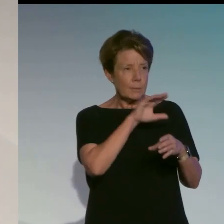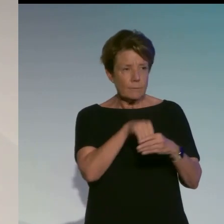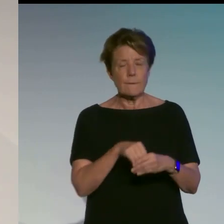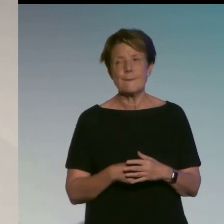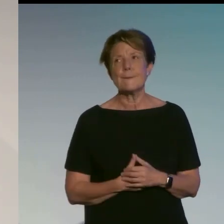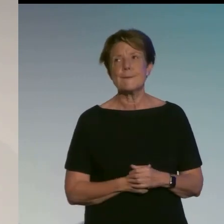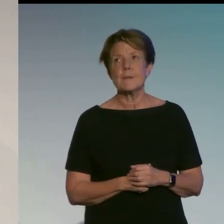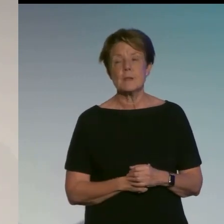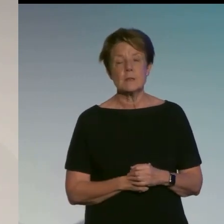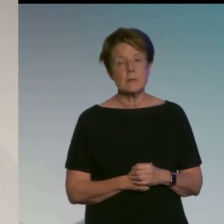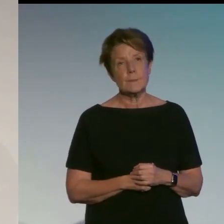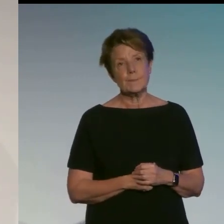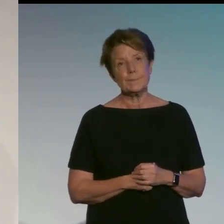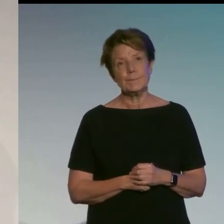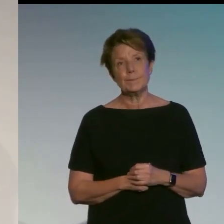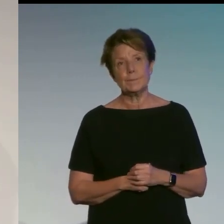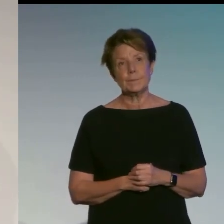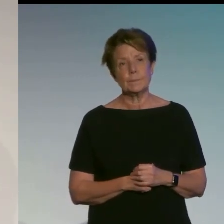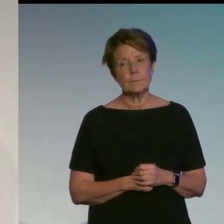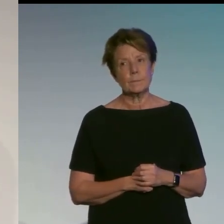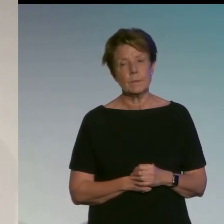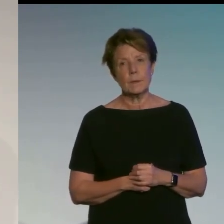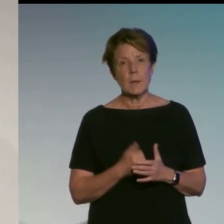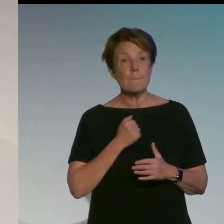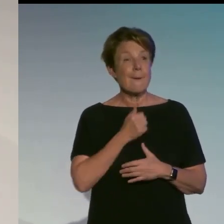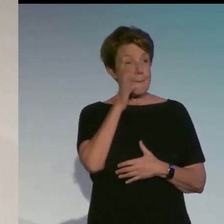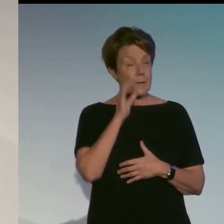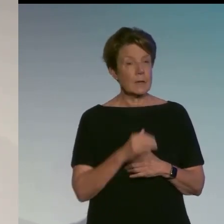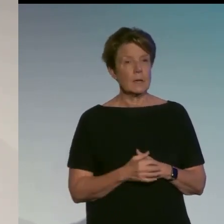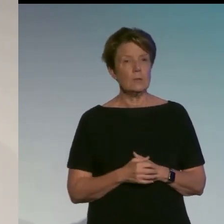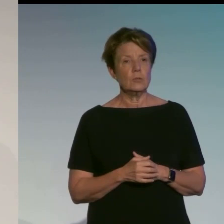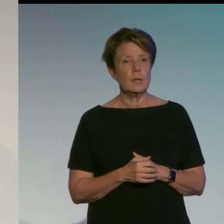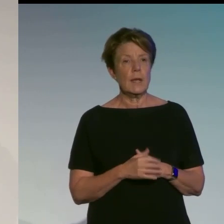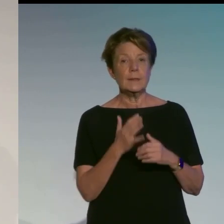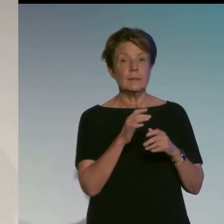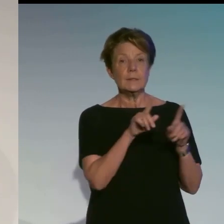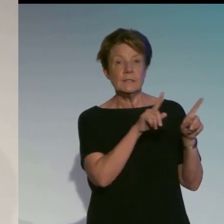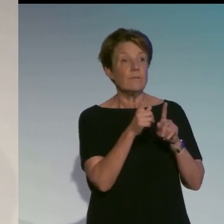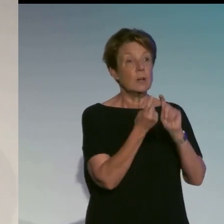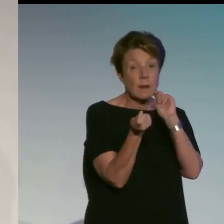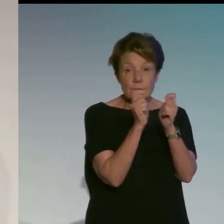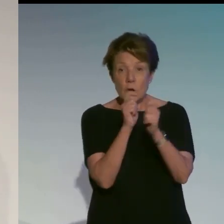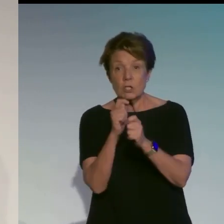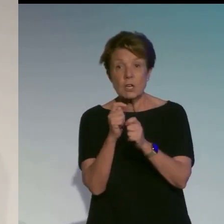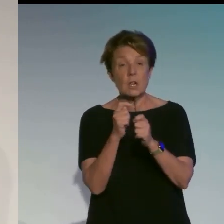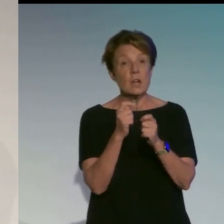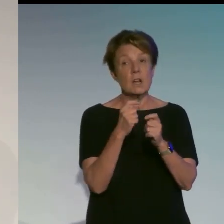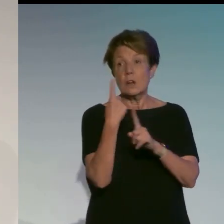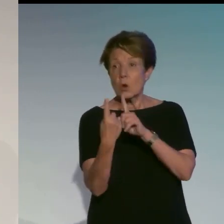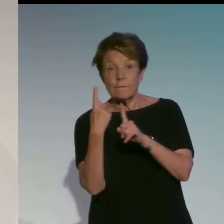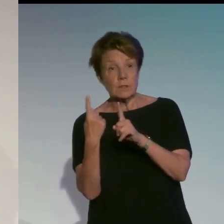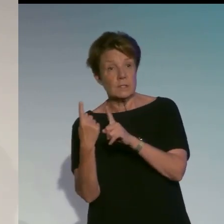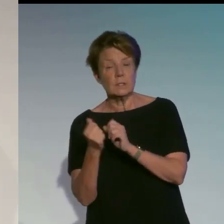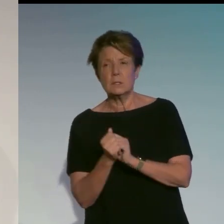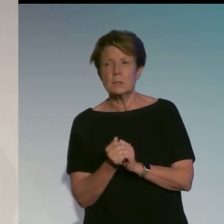while our country gave home to several pro-conversion therapy conferences. And in